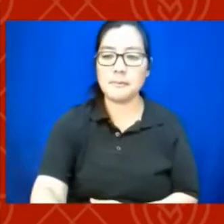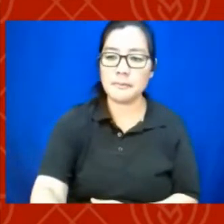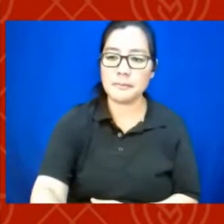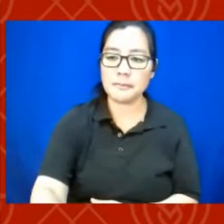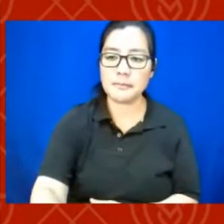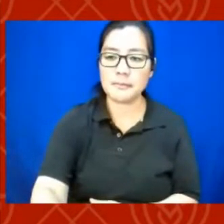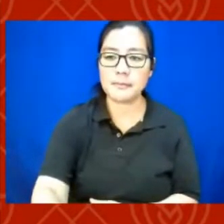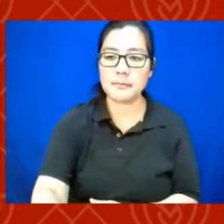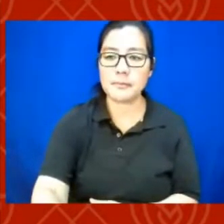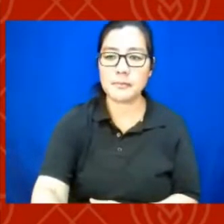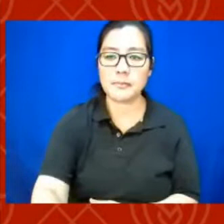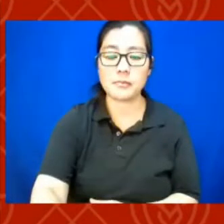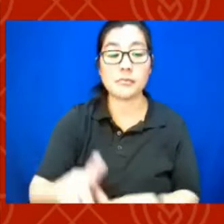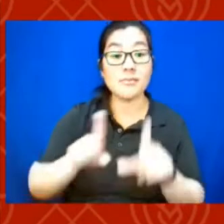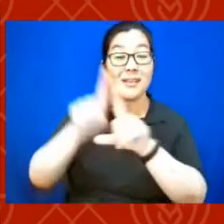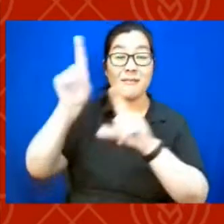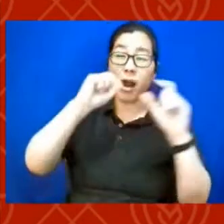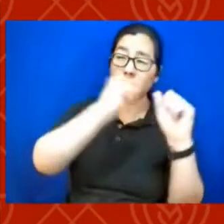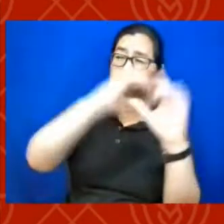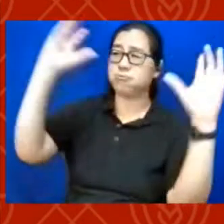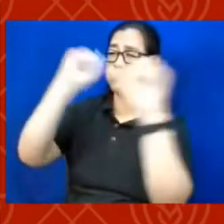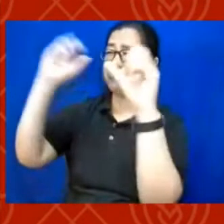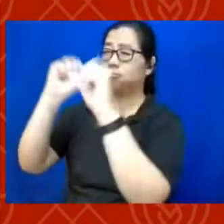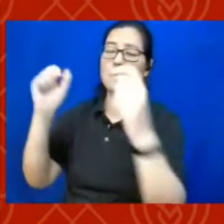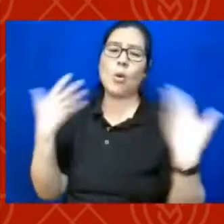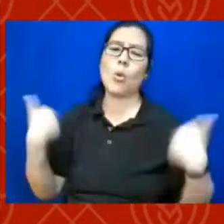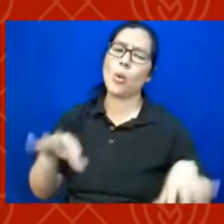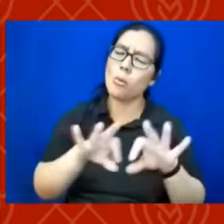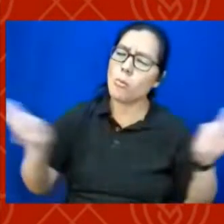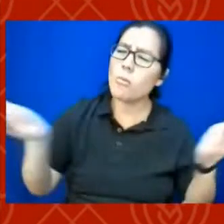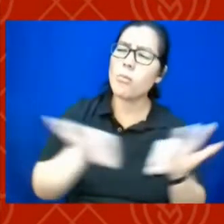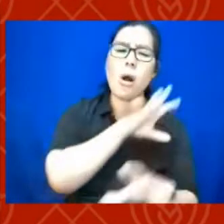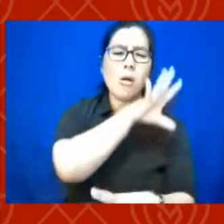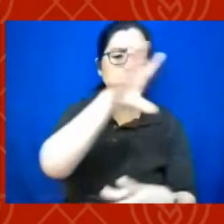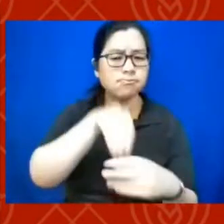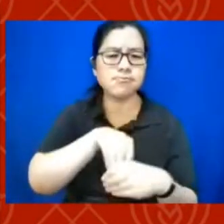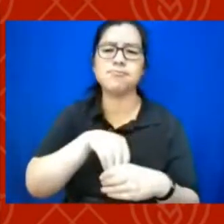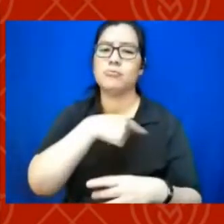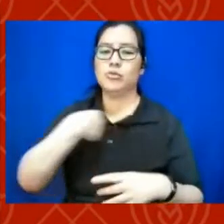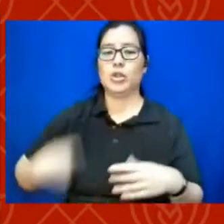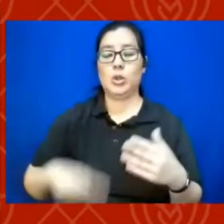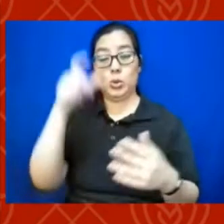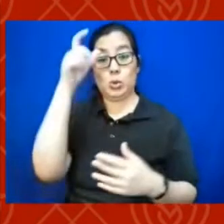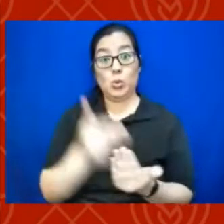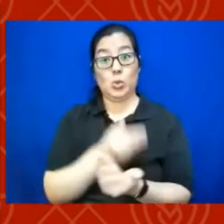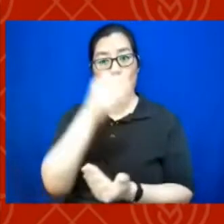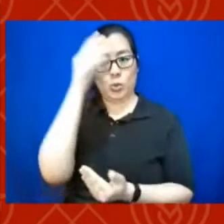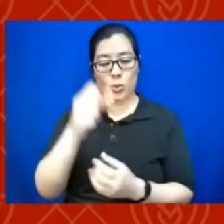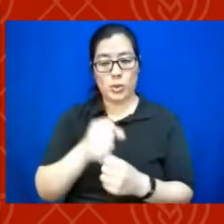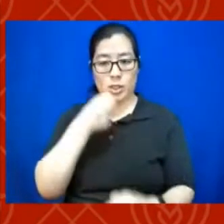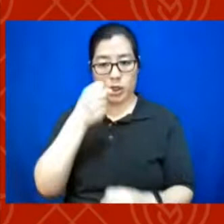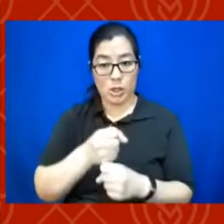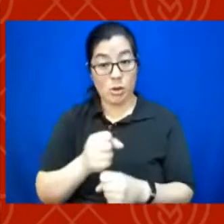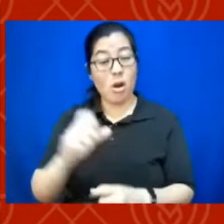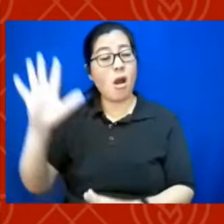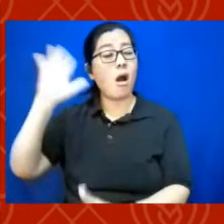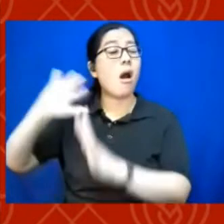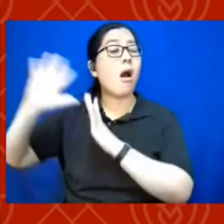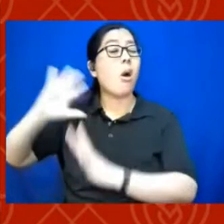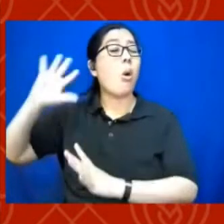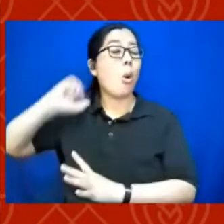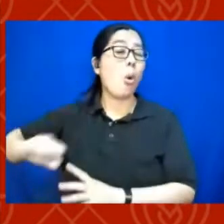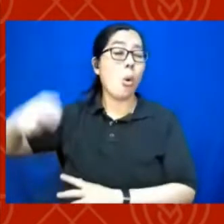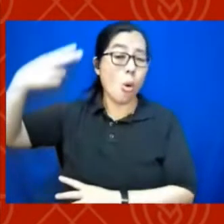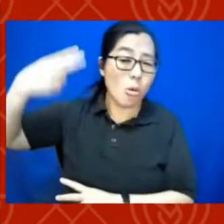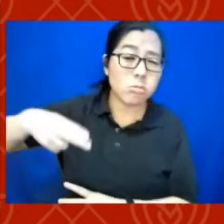So firecrackers are a huge part of Chinese New Year. According to Chinese legend, a monster named Nián would come out every year during the